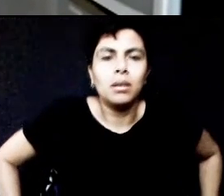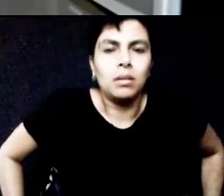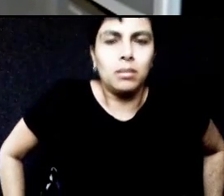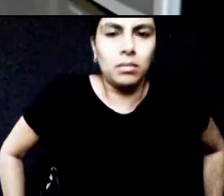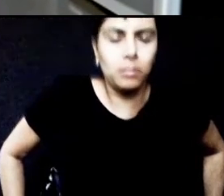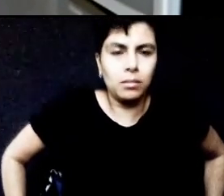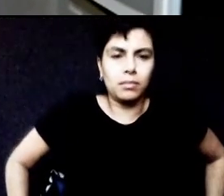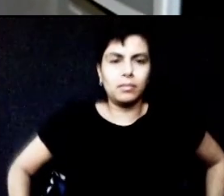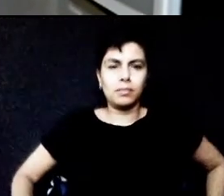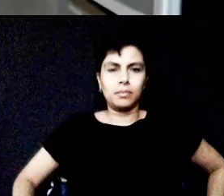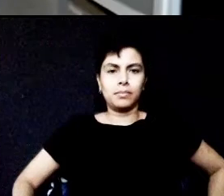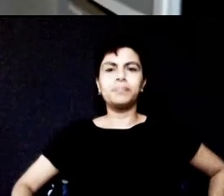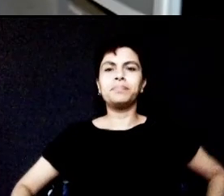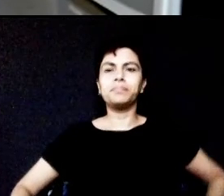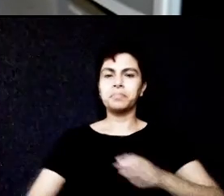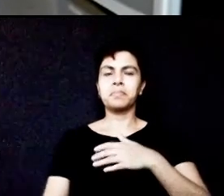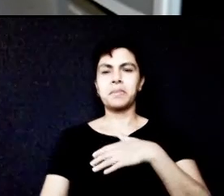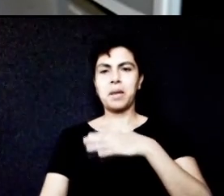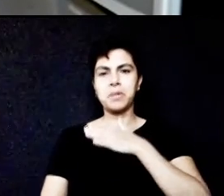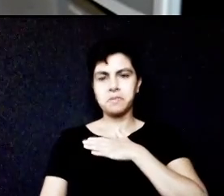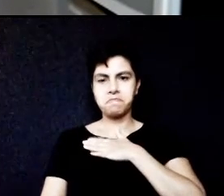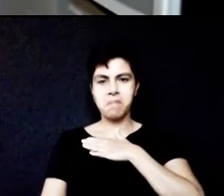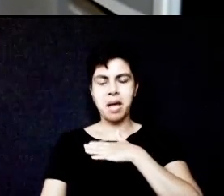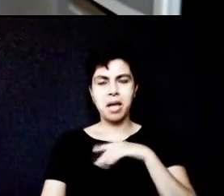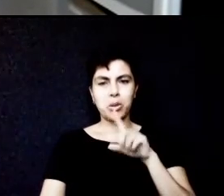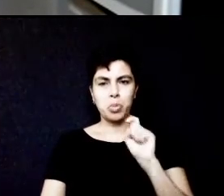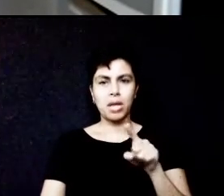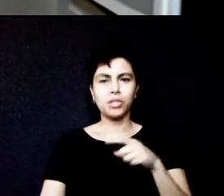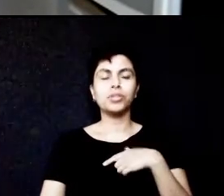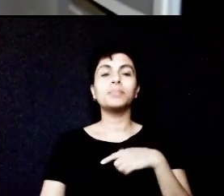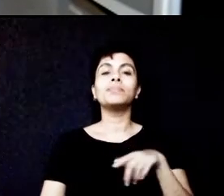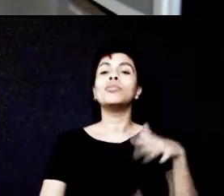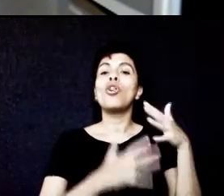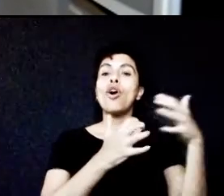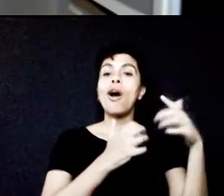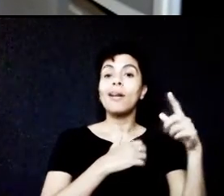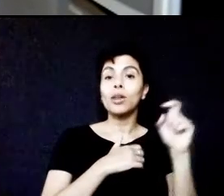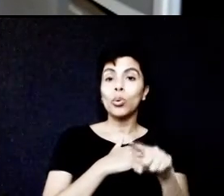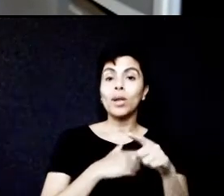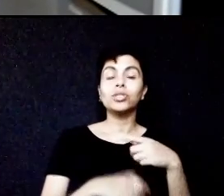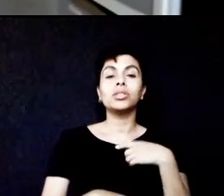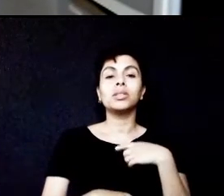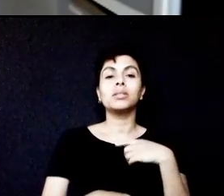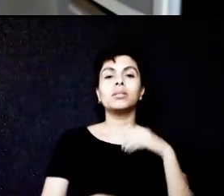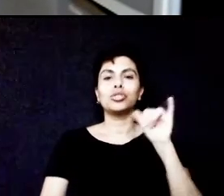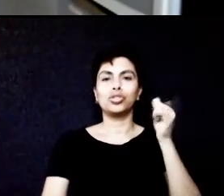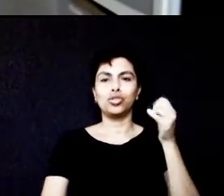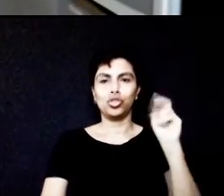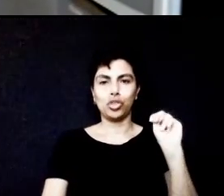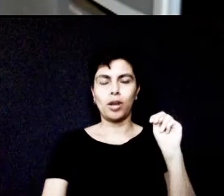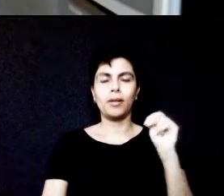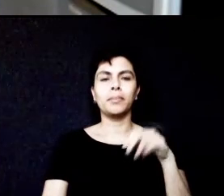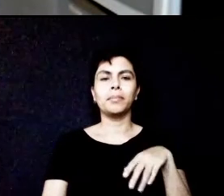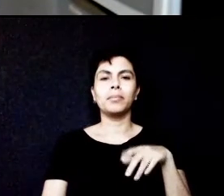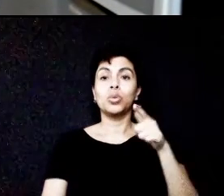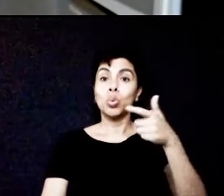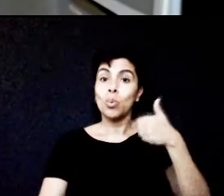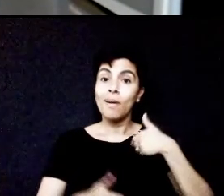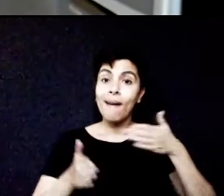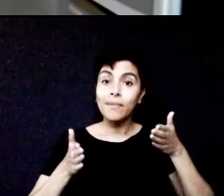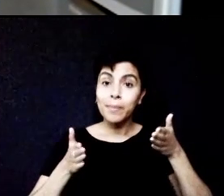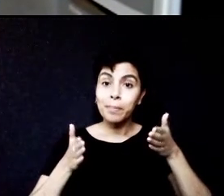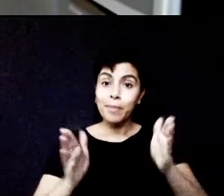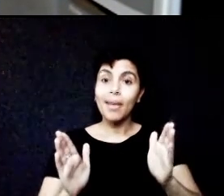All right, and so that was my own question to add on to the other one. So here's another audience question from John. Do you